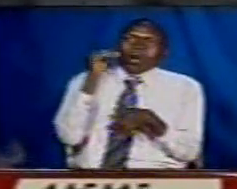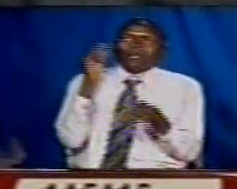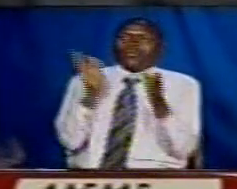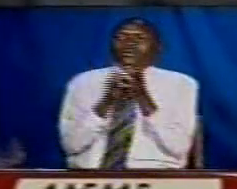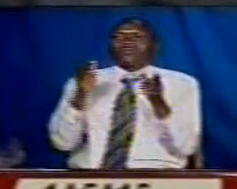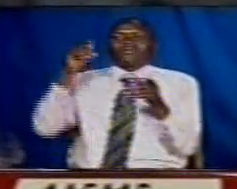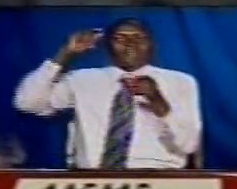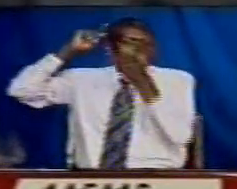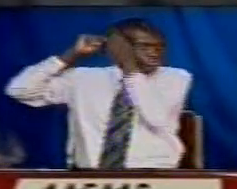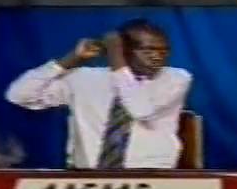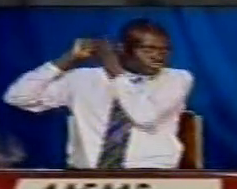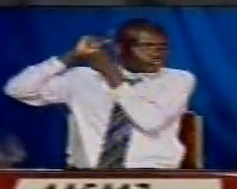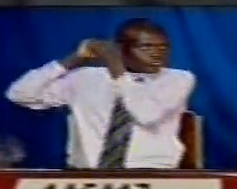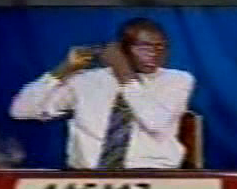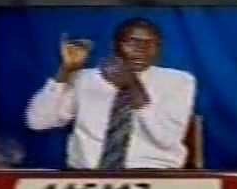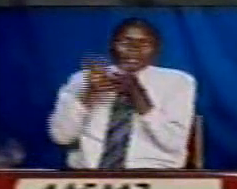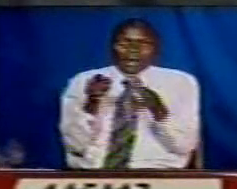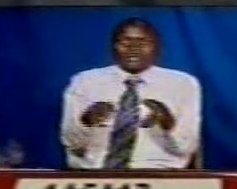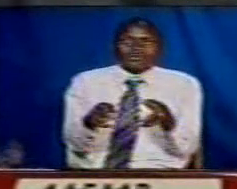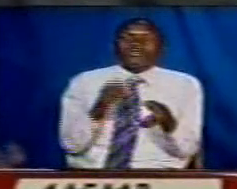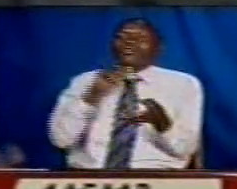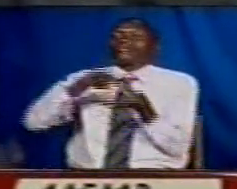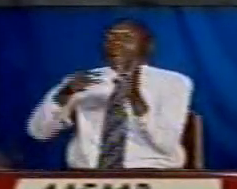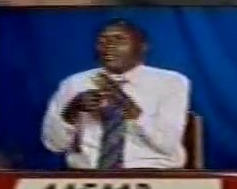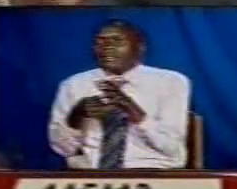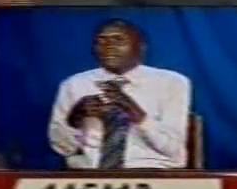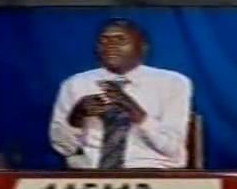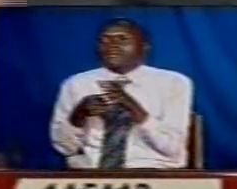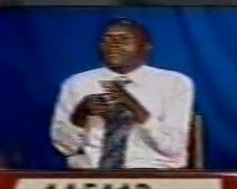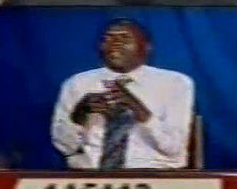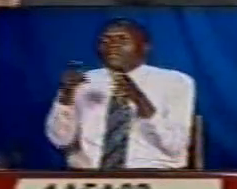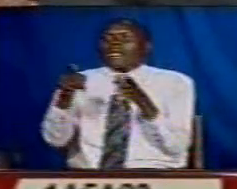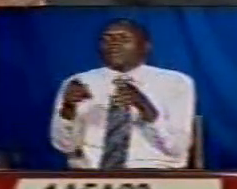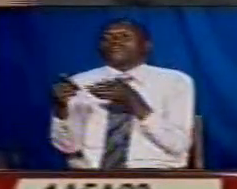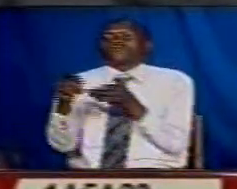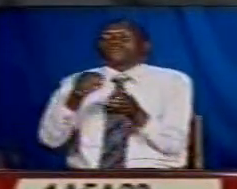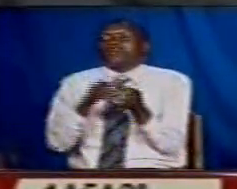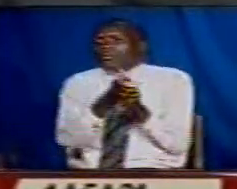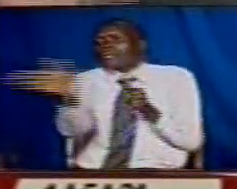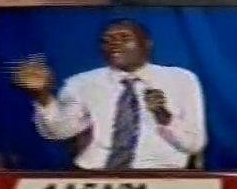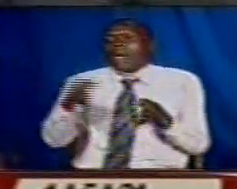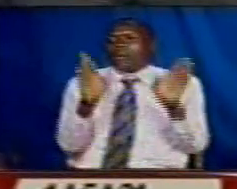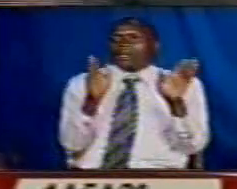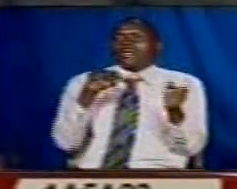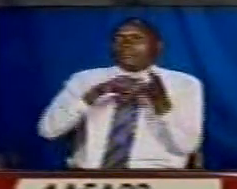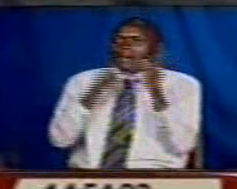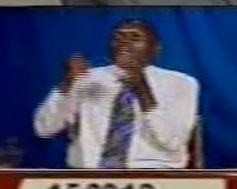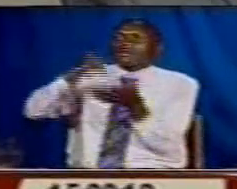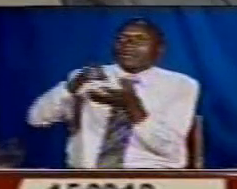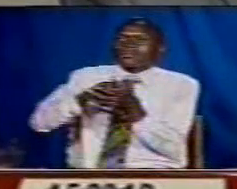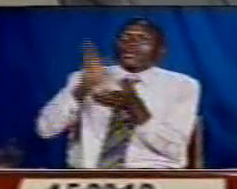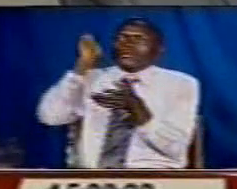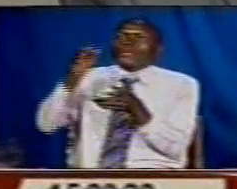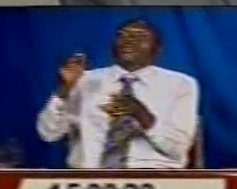their heads. And that doesn't mean they are deviates in any way. It's just a fashion that passes.